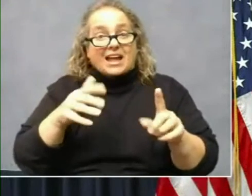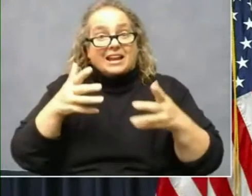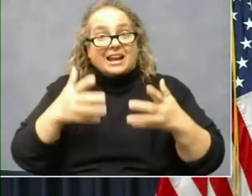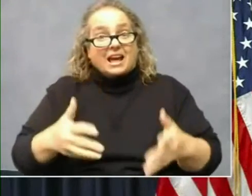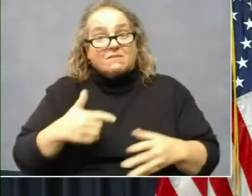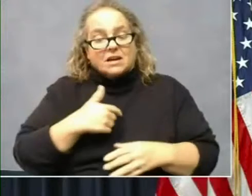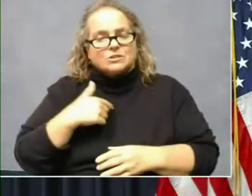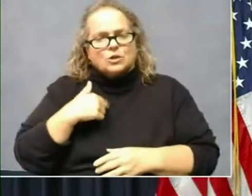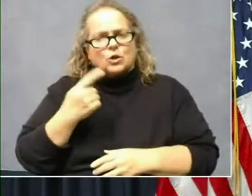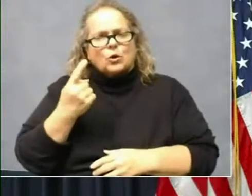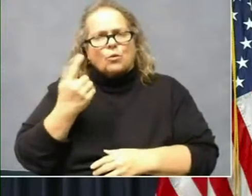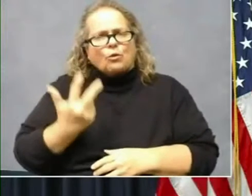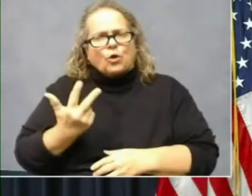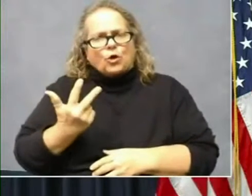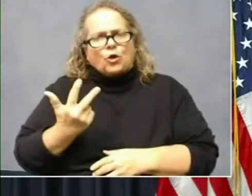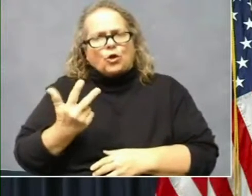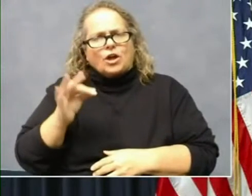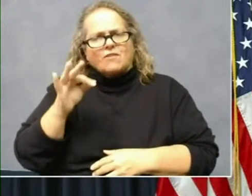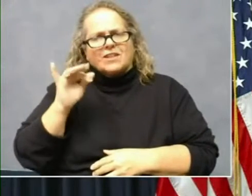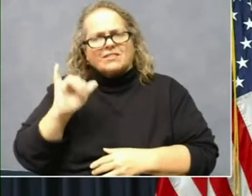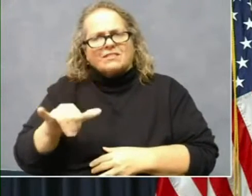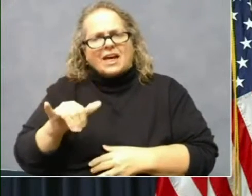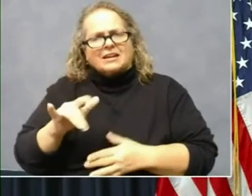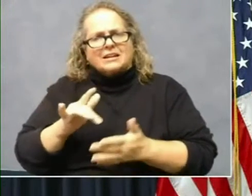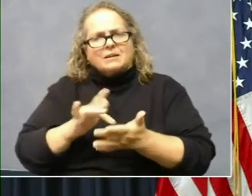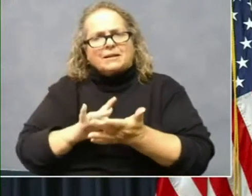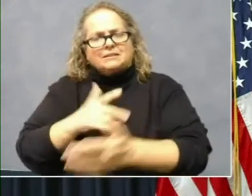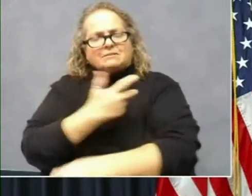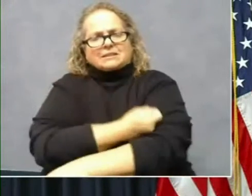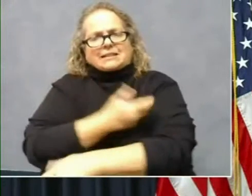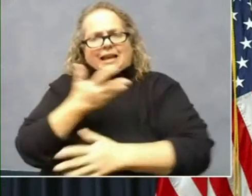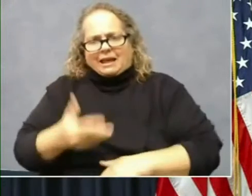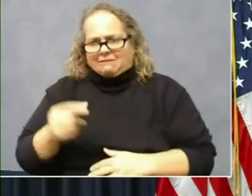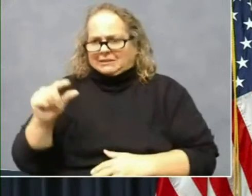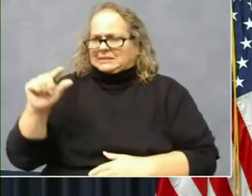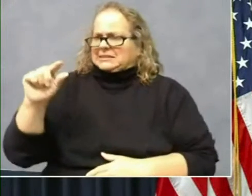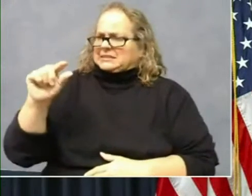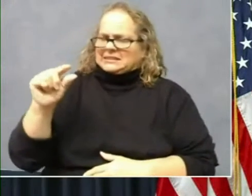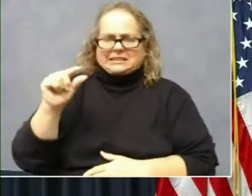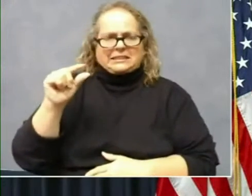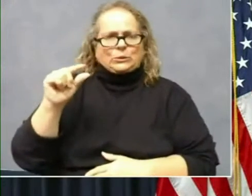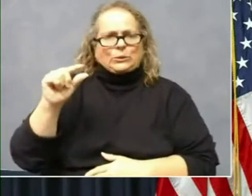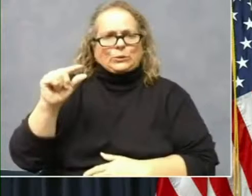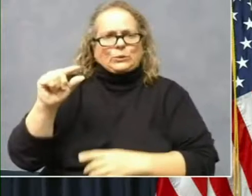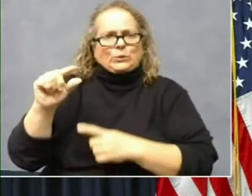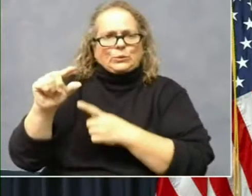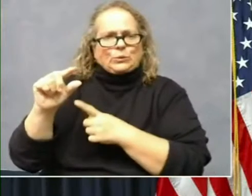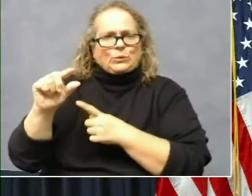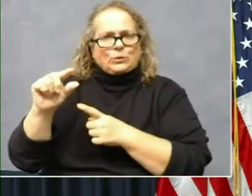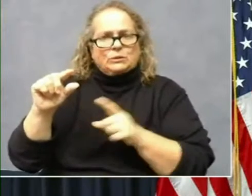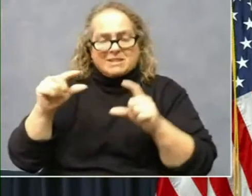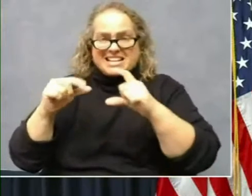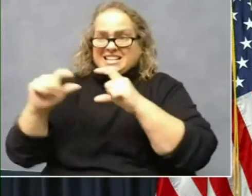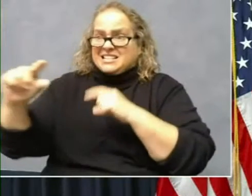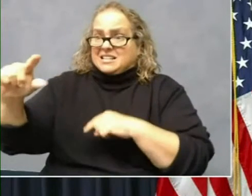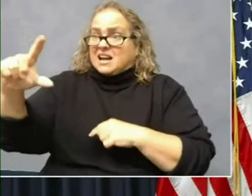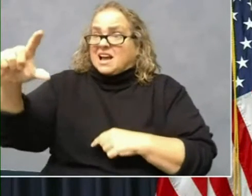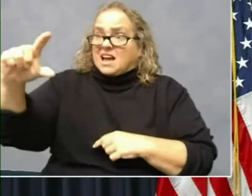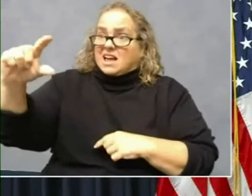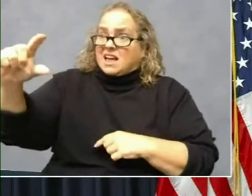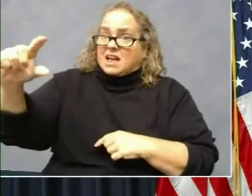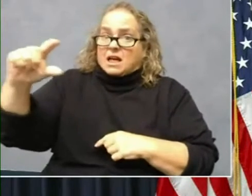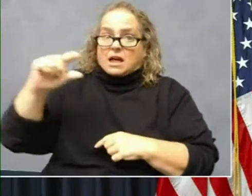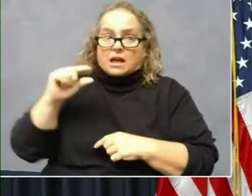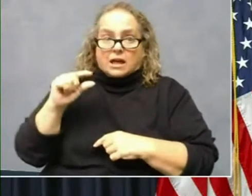initial allocation to begin the most needy of healthcare workers. And that's pretty tough, right? Because